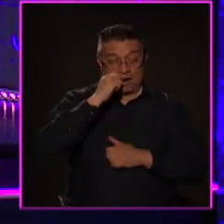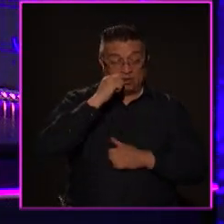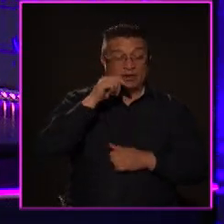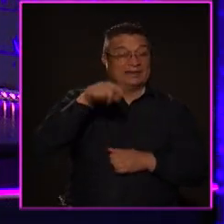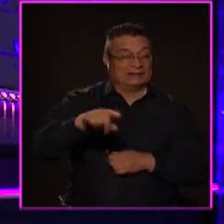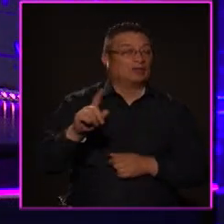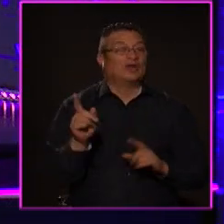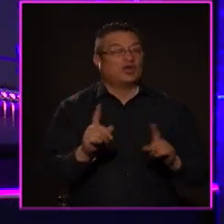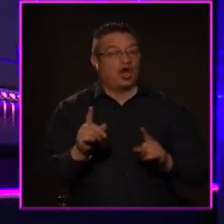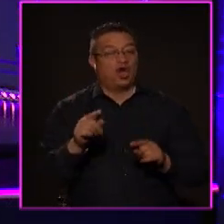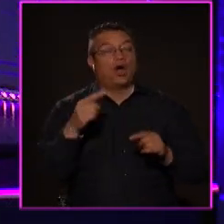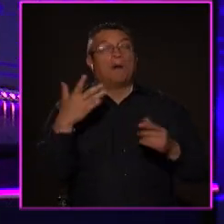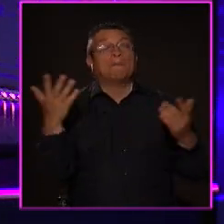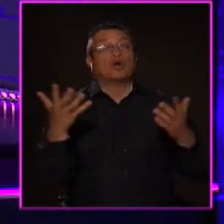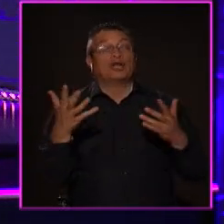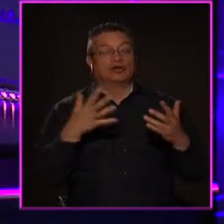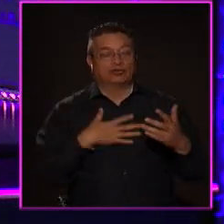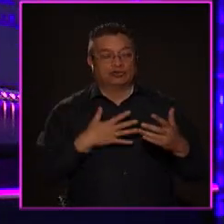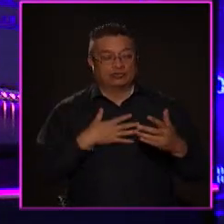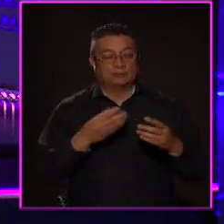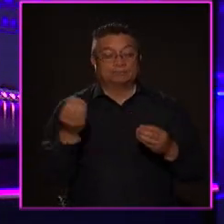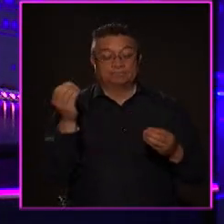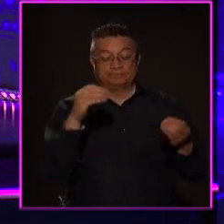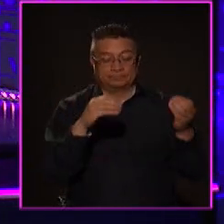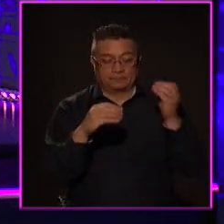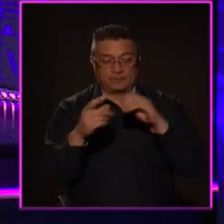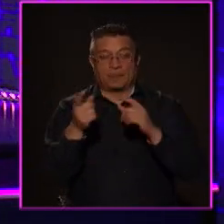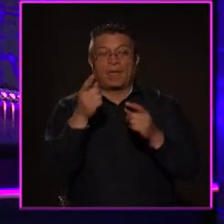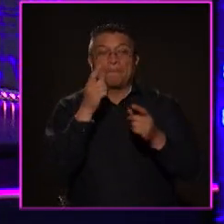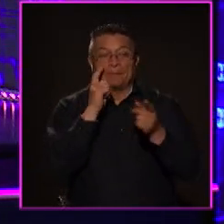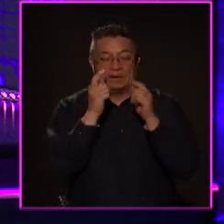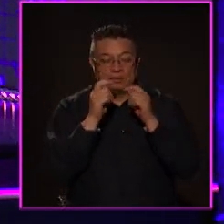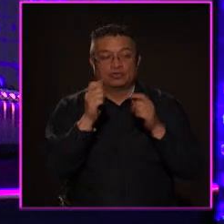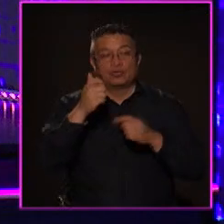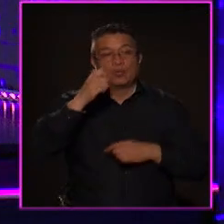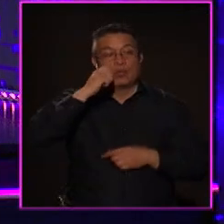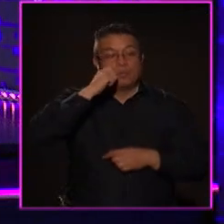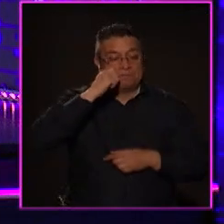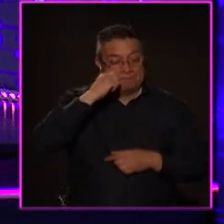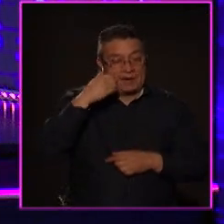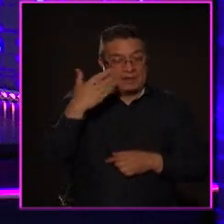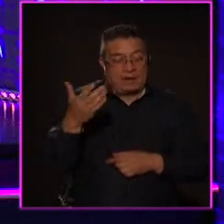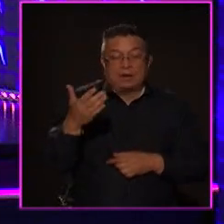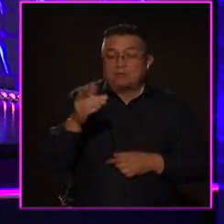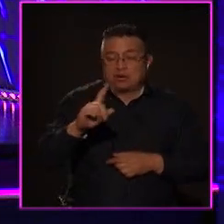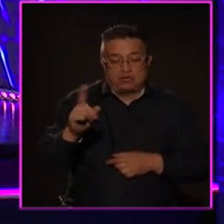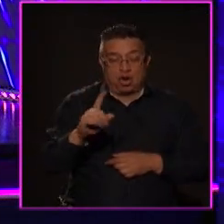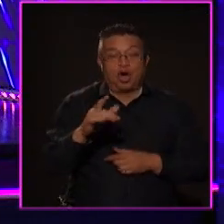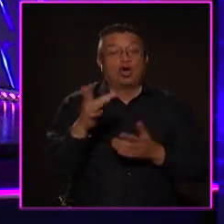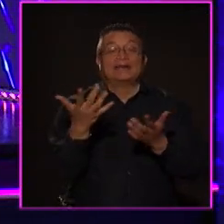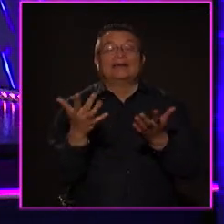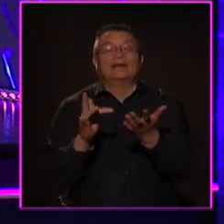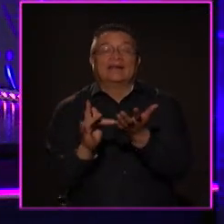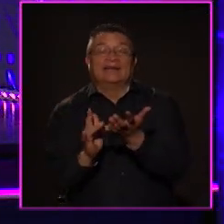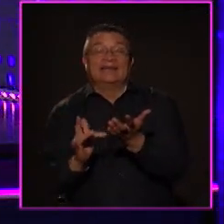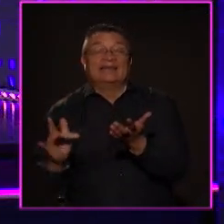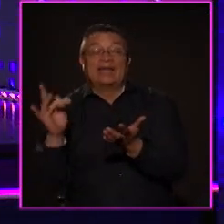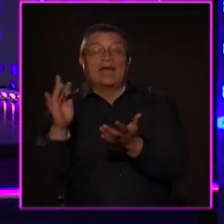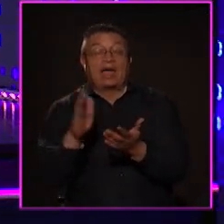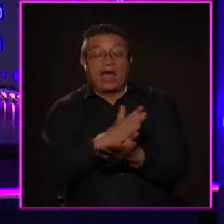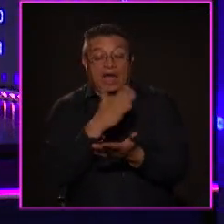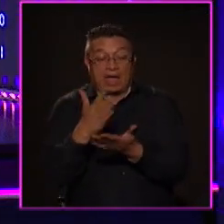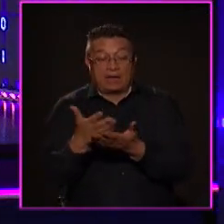an existential risk for humanity. I don't think that AI, as of now, is on the verge